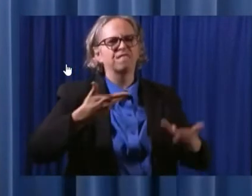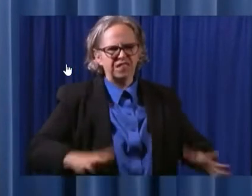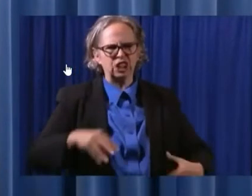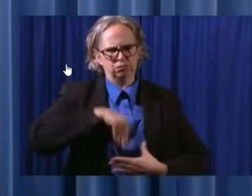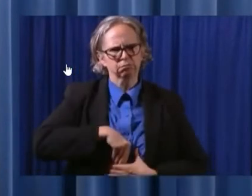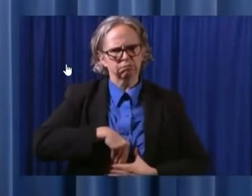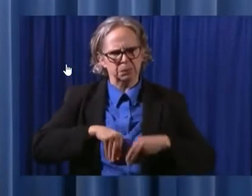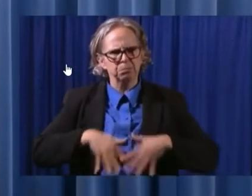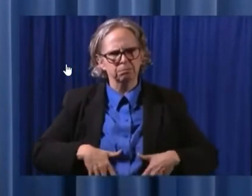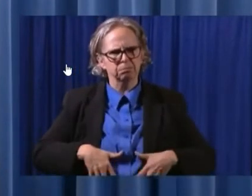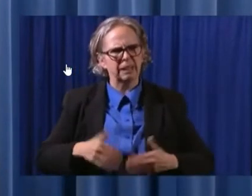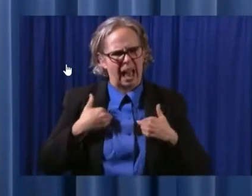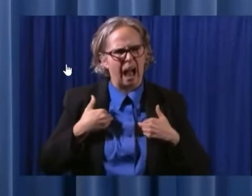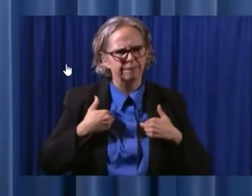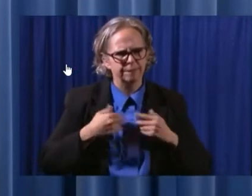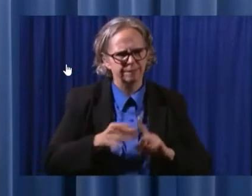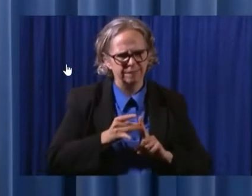doctor.